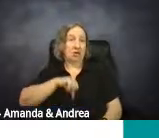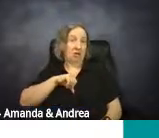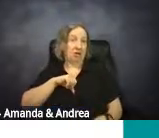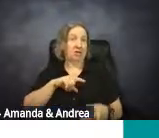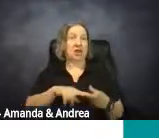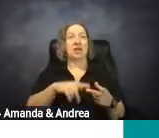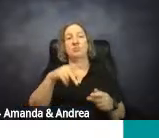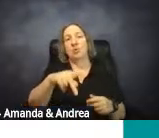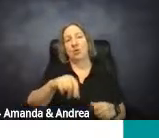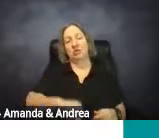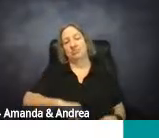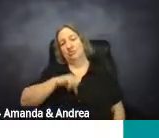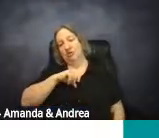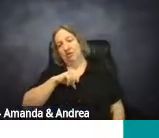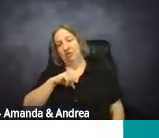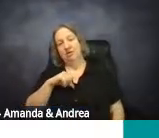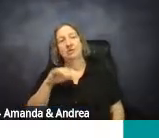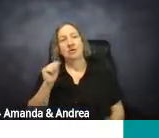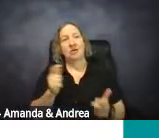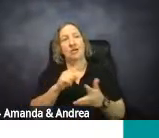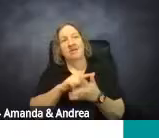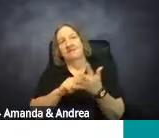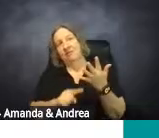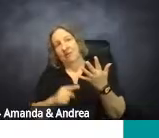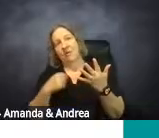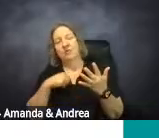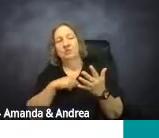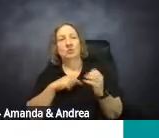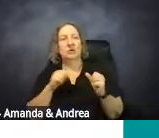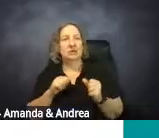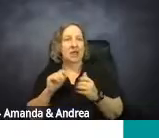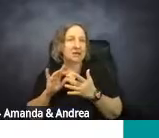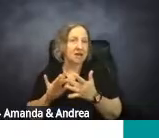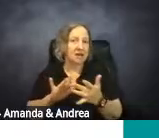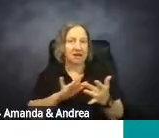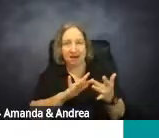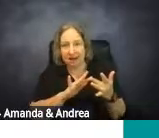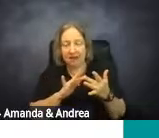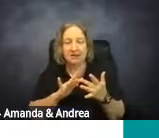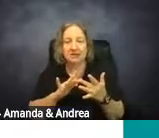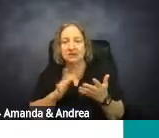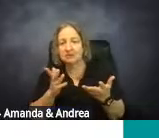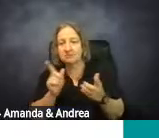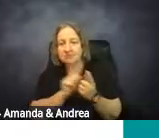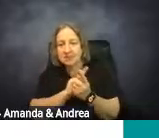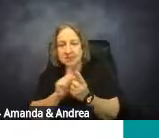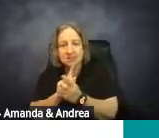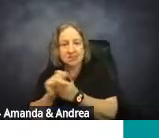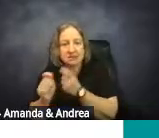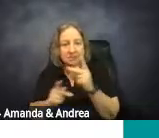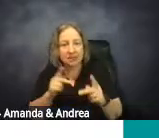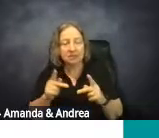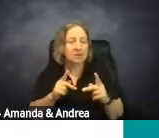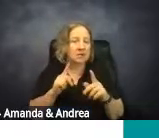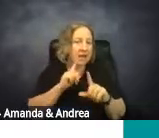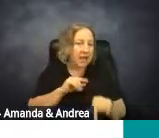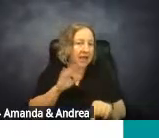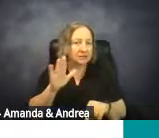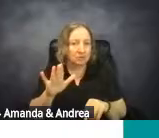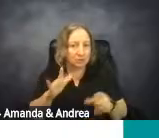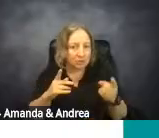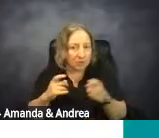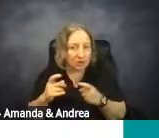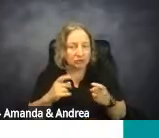things that we can reach out and meet with folks, answer questions, and make sure